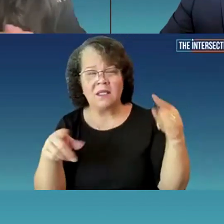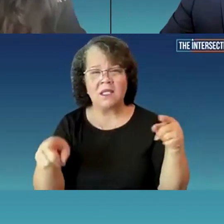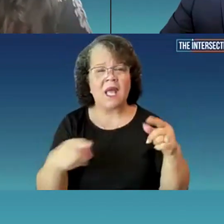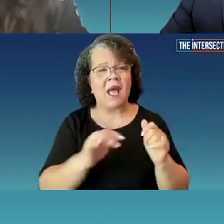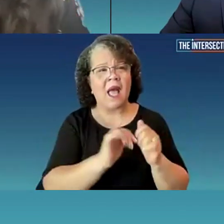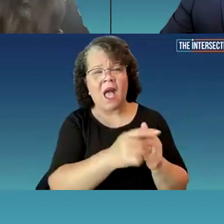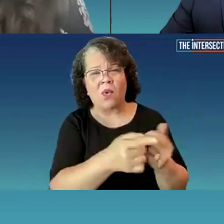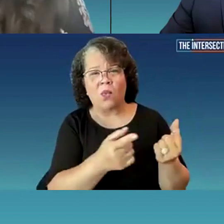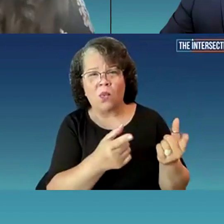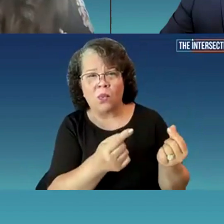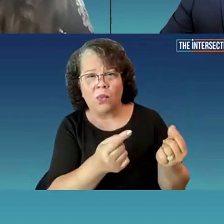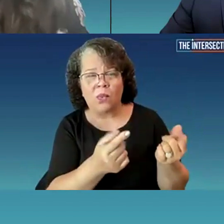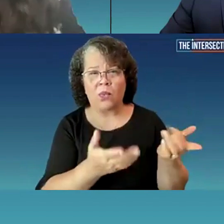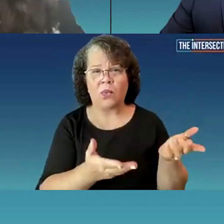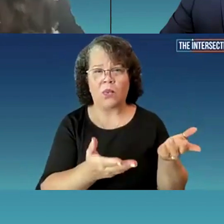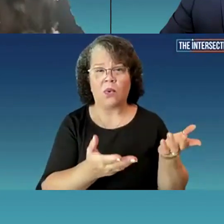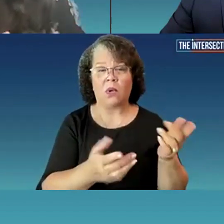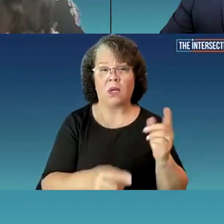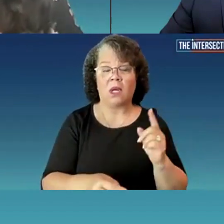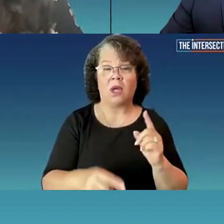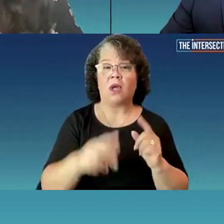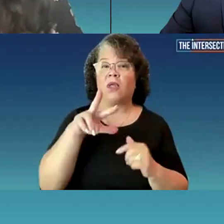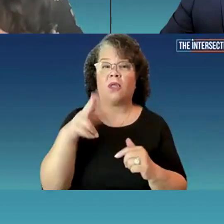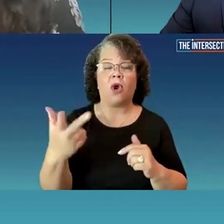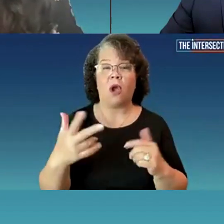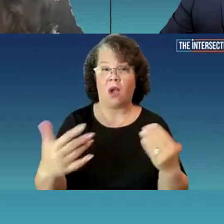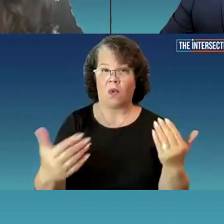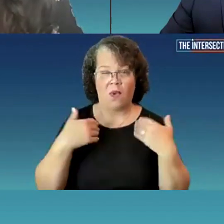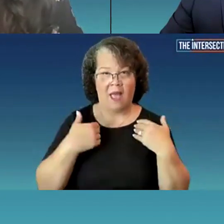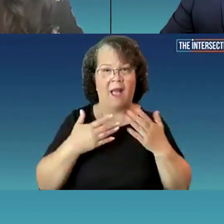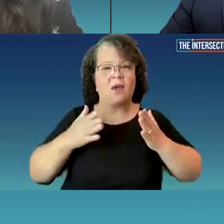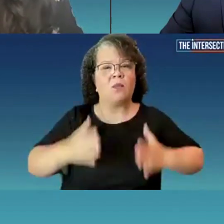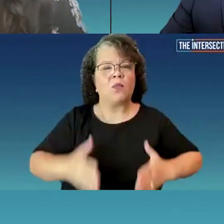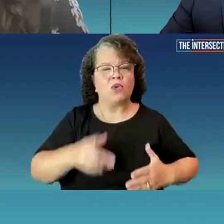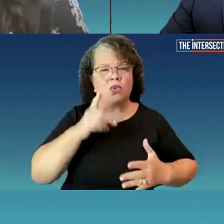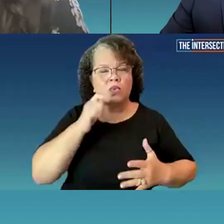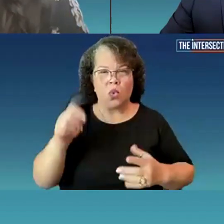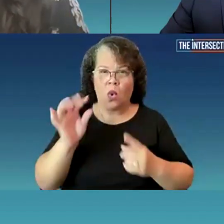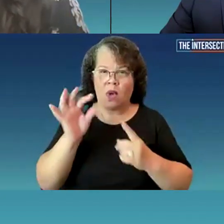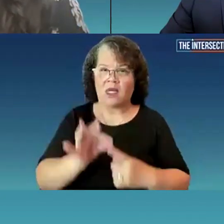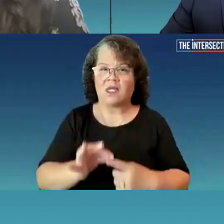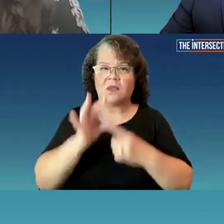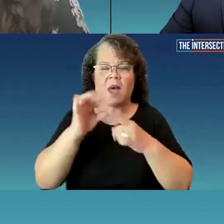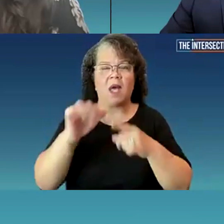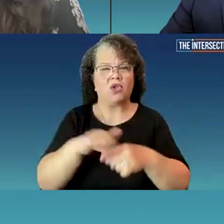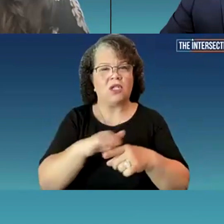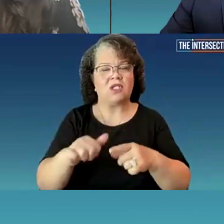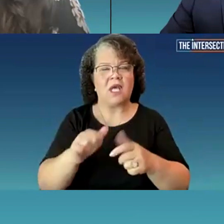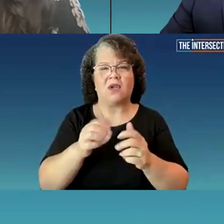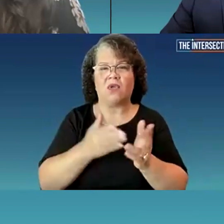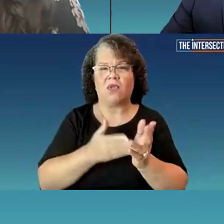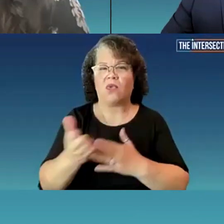thing is we had a navigator who was specially trained by REI and in some